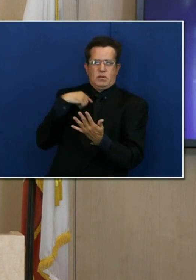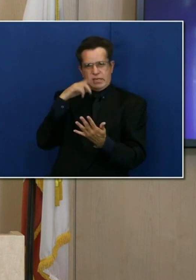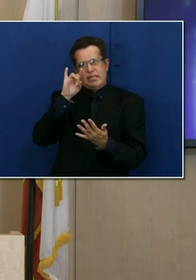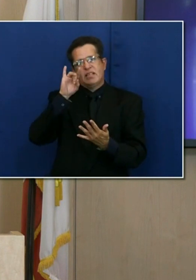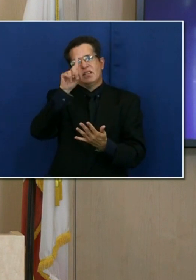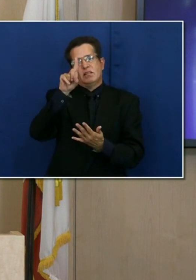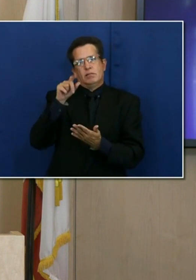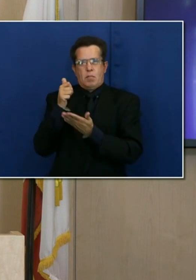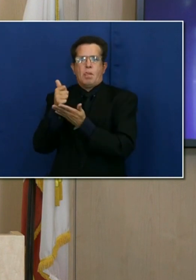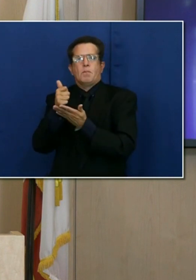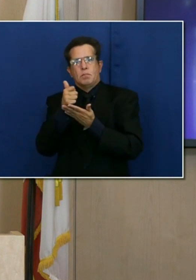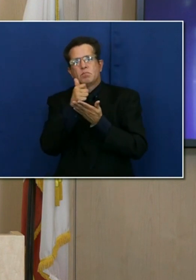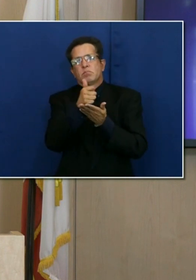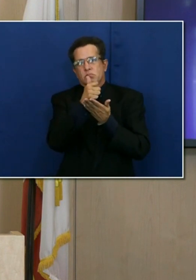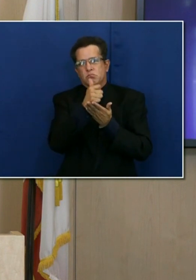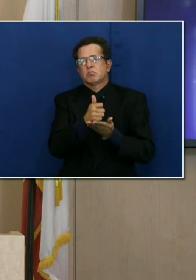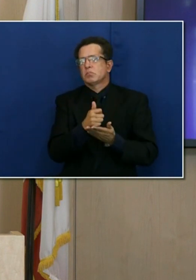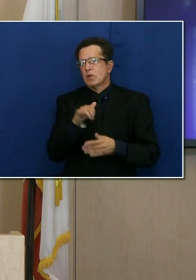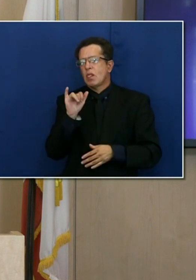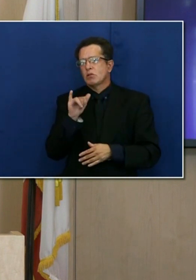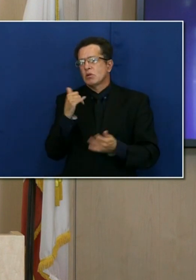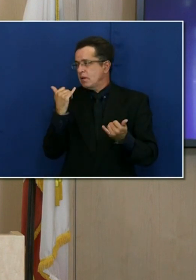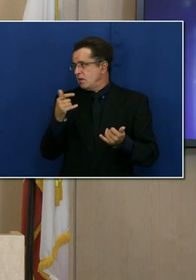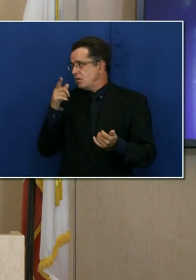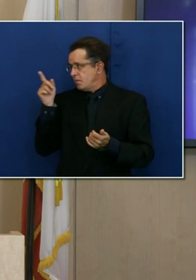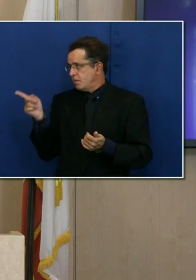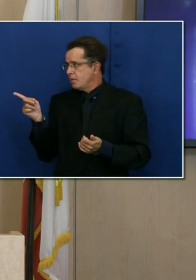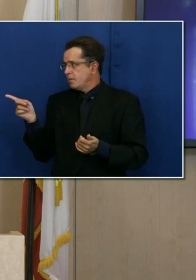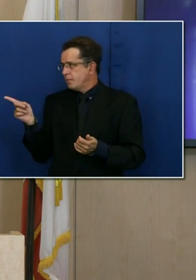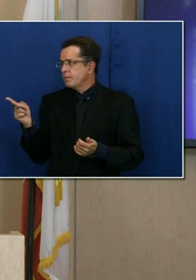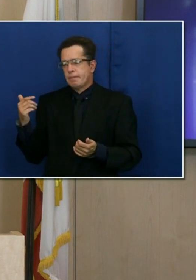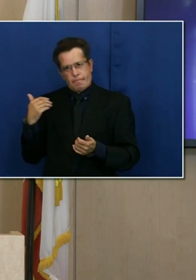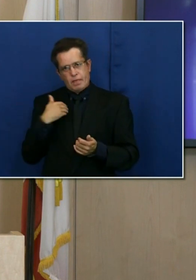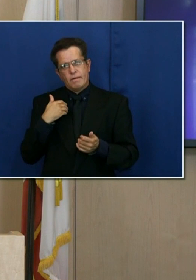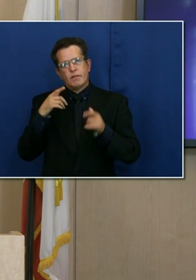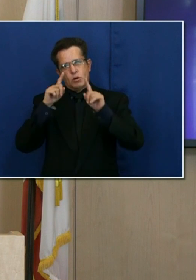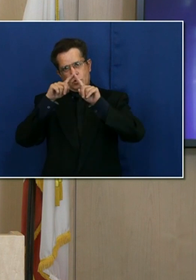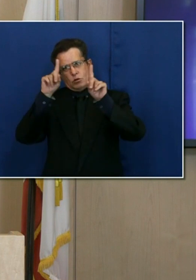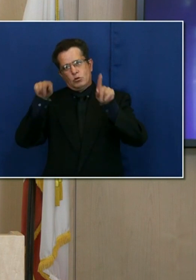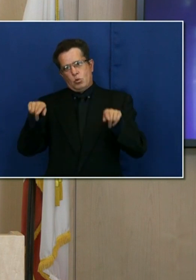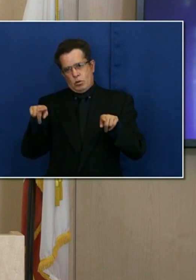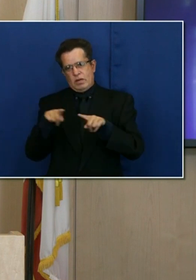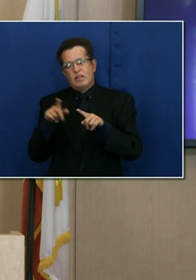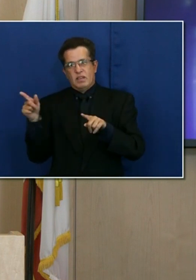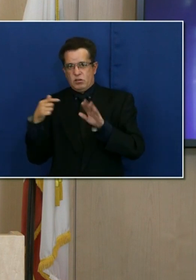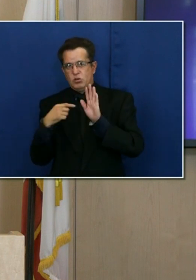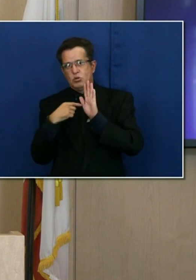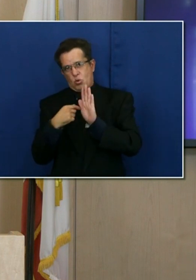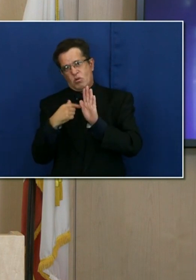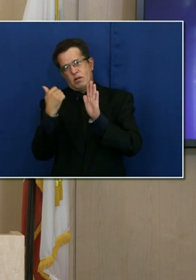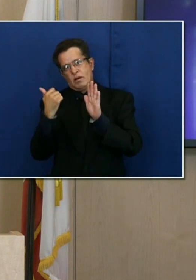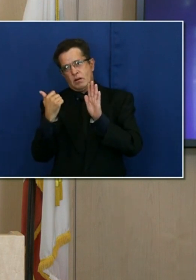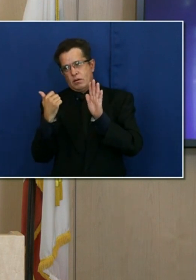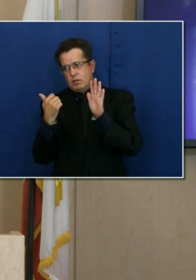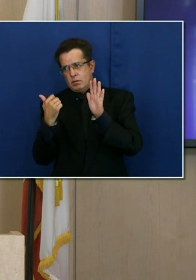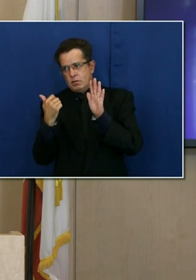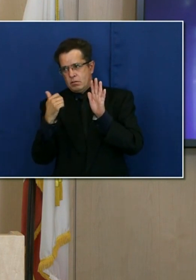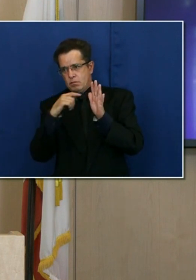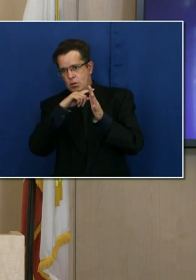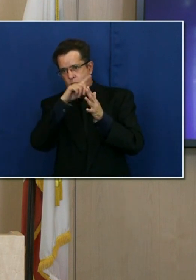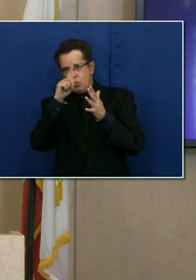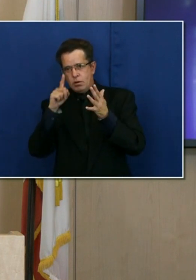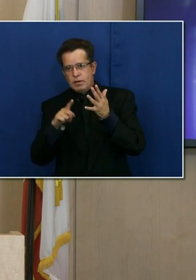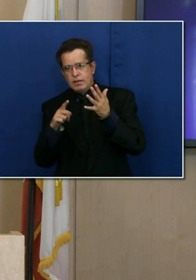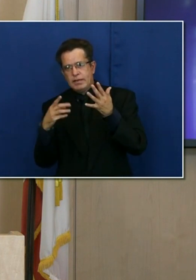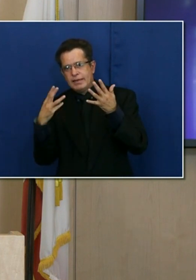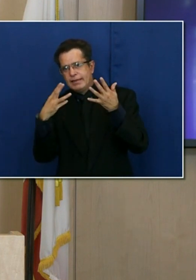And I'm being handed the actual sheet that shows that 1, 2, 3, 4, 5, it looks like it's number 6.